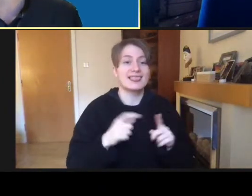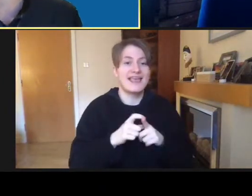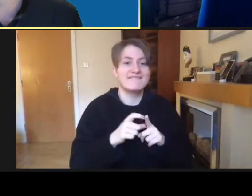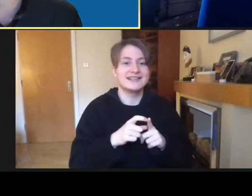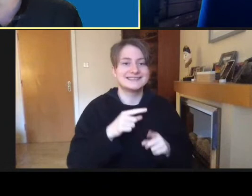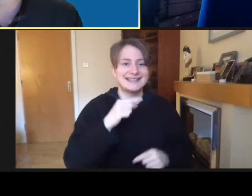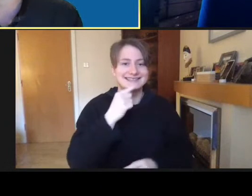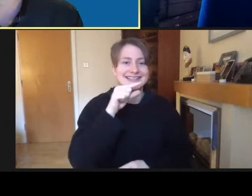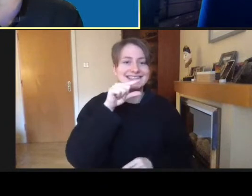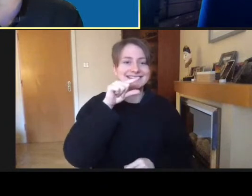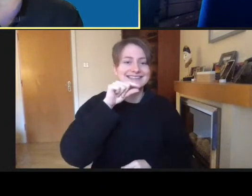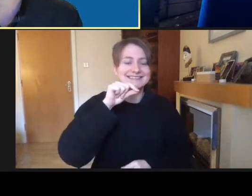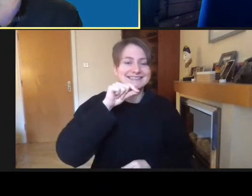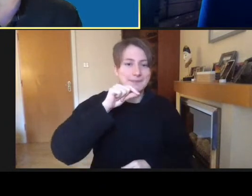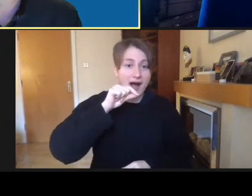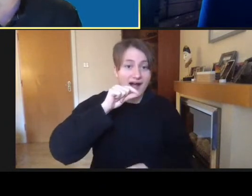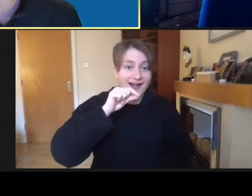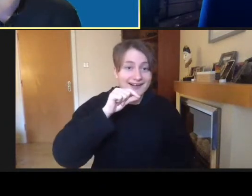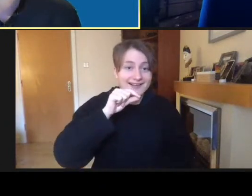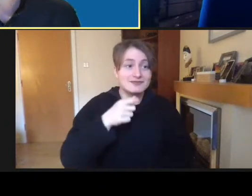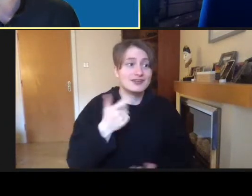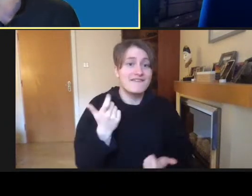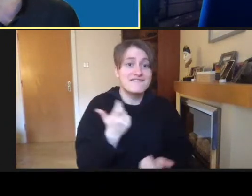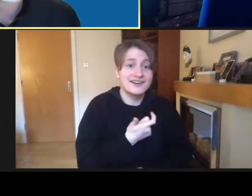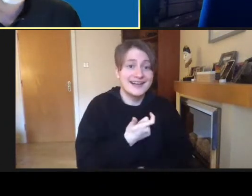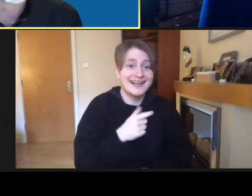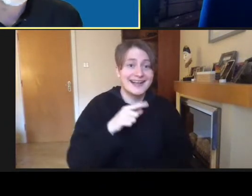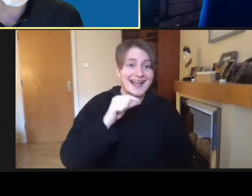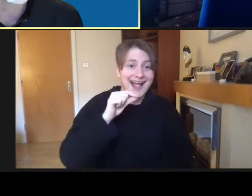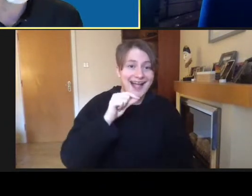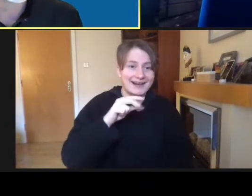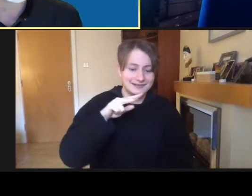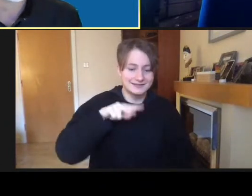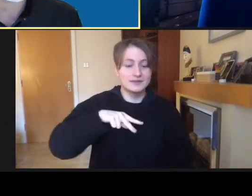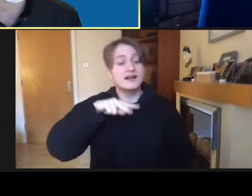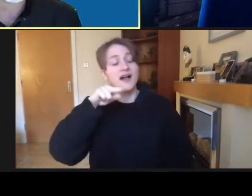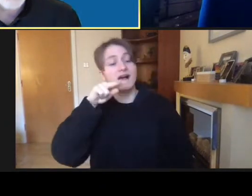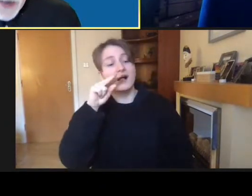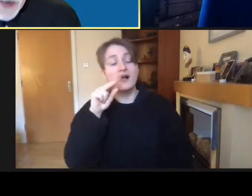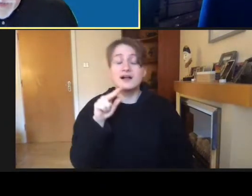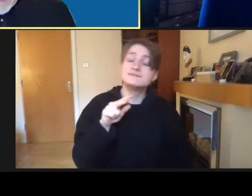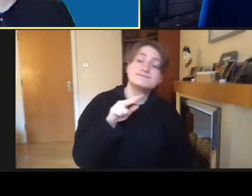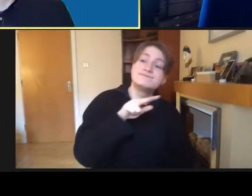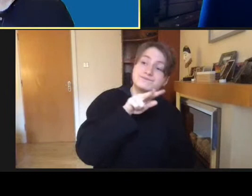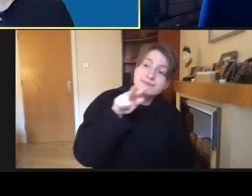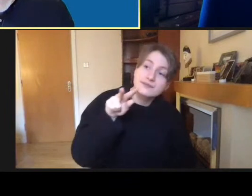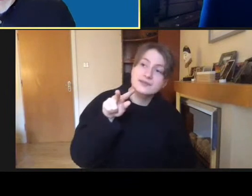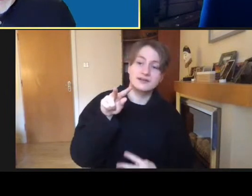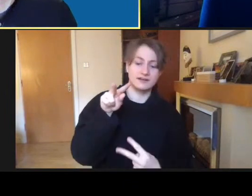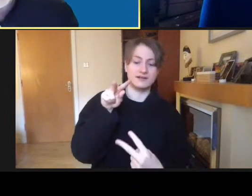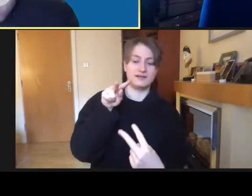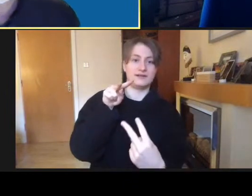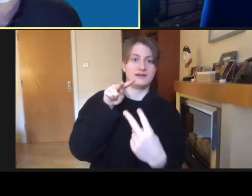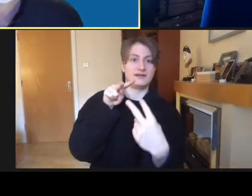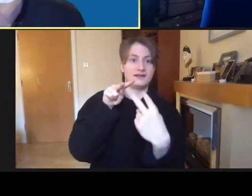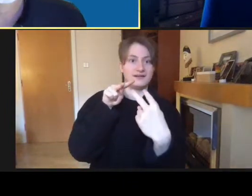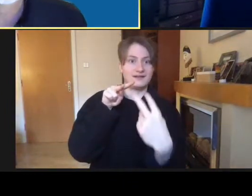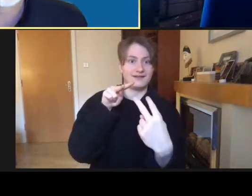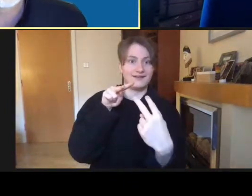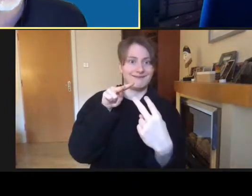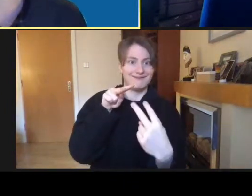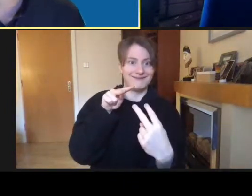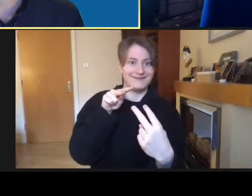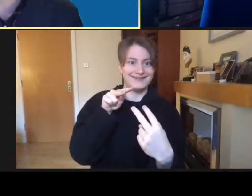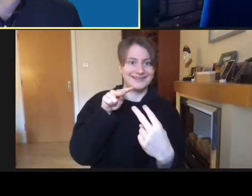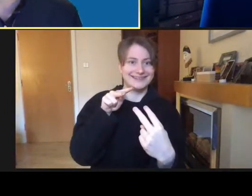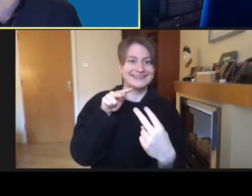Eagle, and him looking out of his front door at this. He